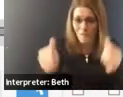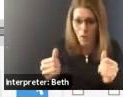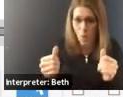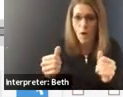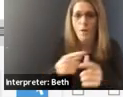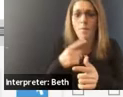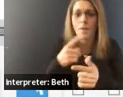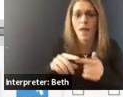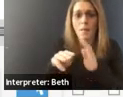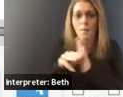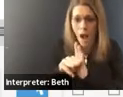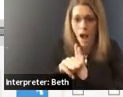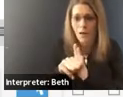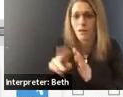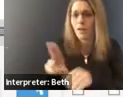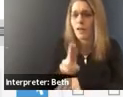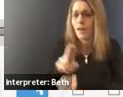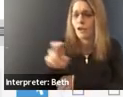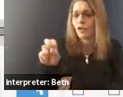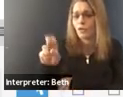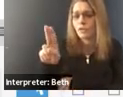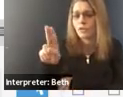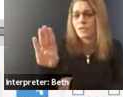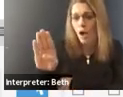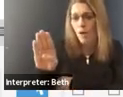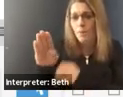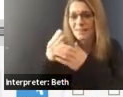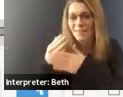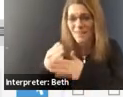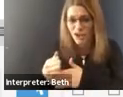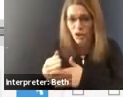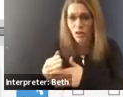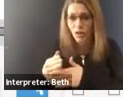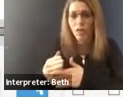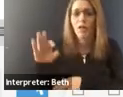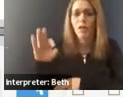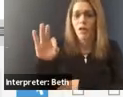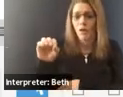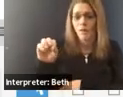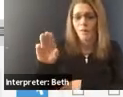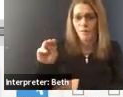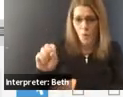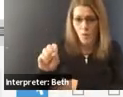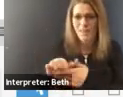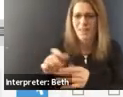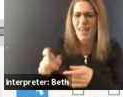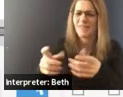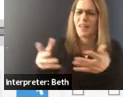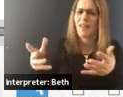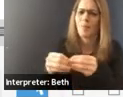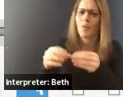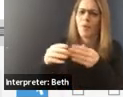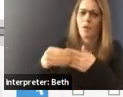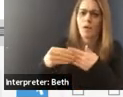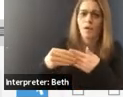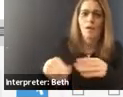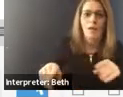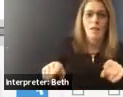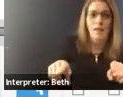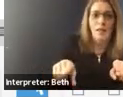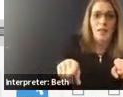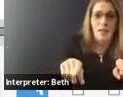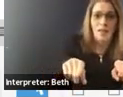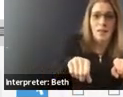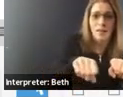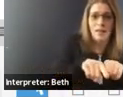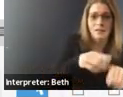forms, which gives you a lot more freedom. And as a parametric modeler, this scared the crap out of me, right? Like, how